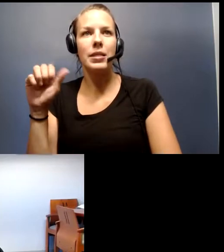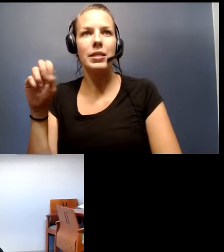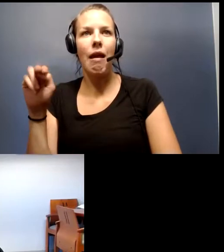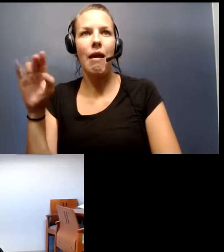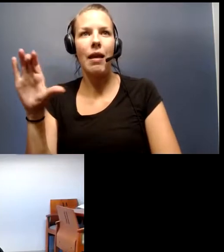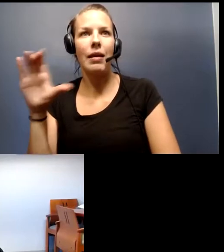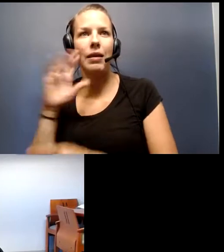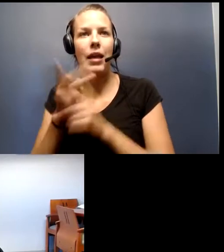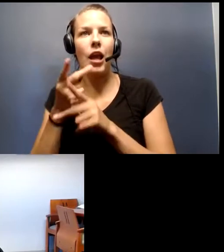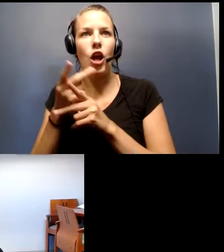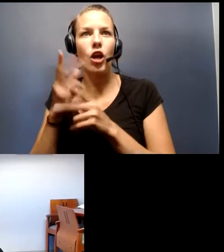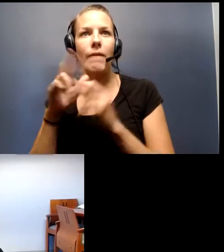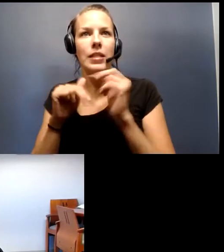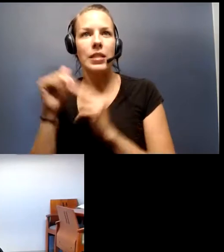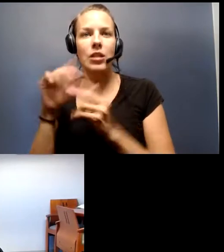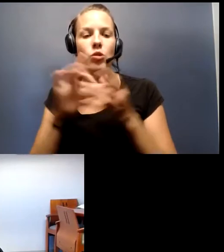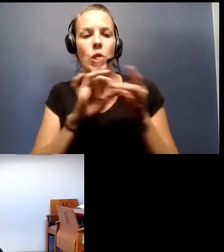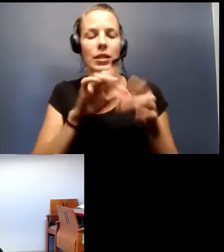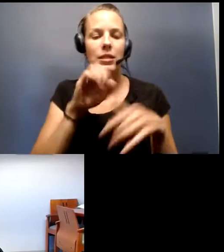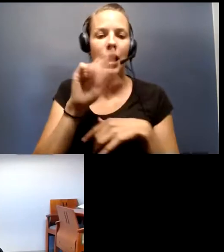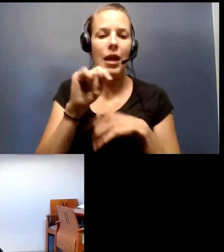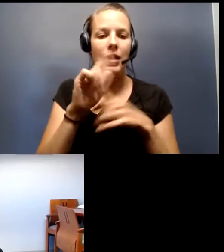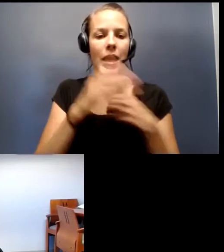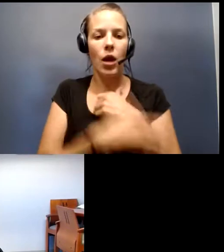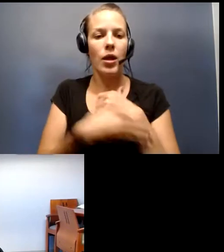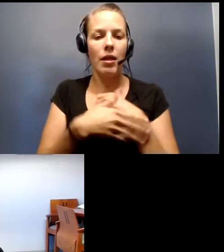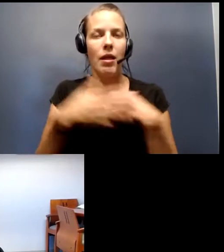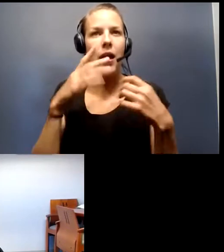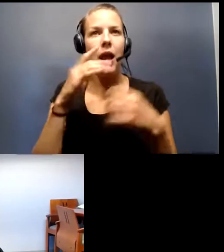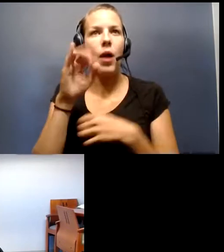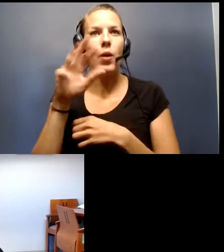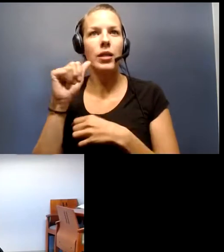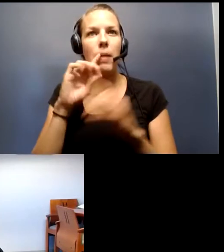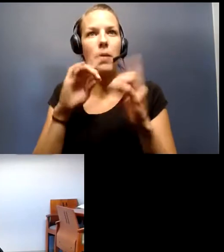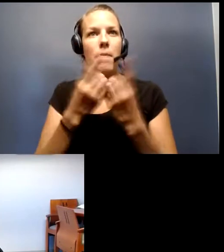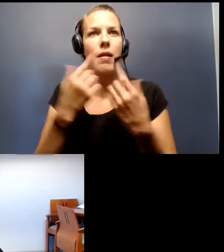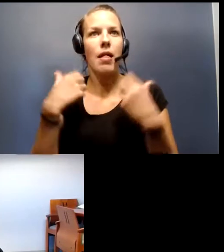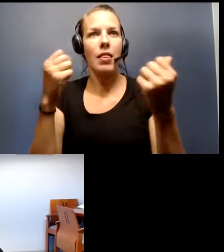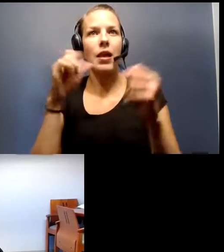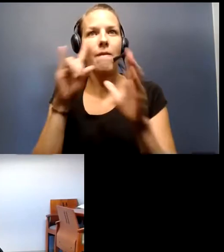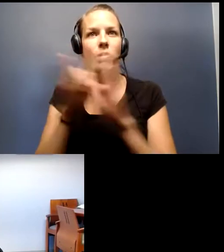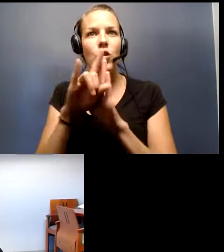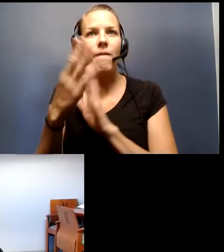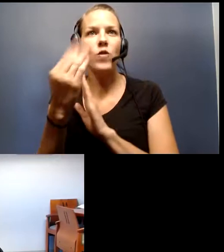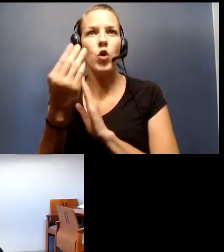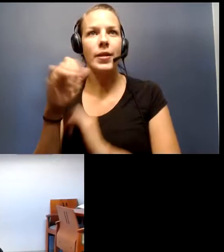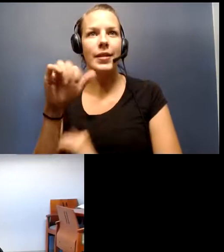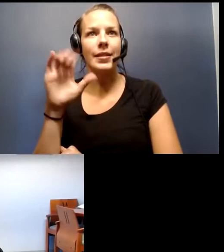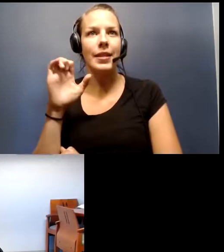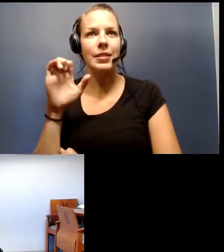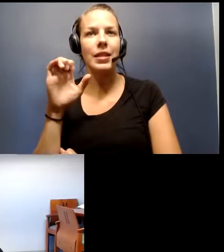in coordination with the Scott County Health Department and the Iowa Department of Public Health, have identified a total of 14 cases